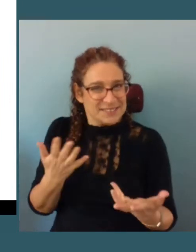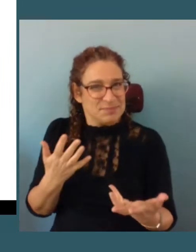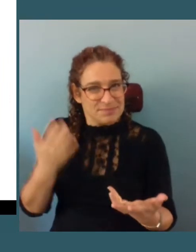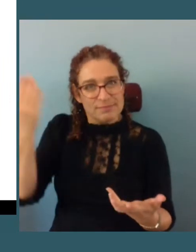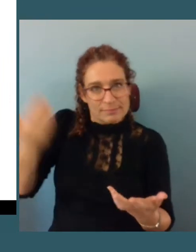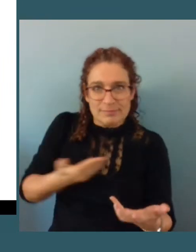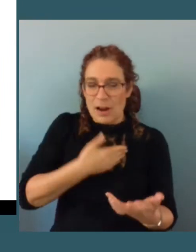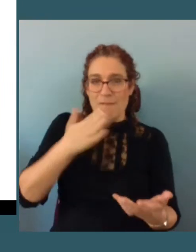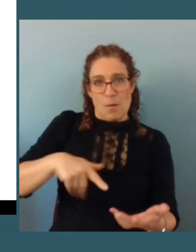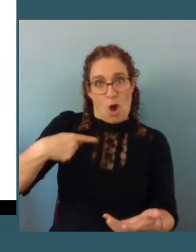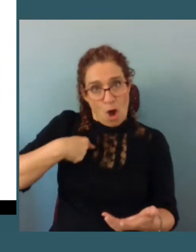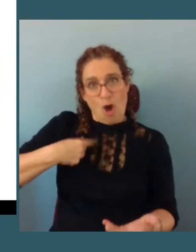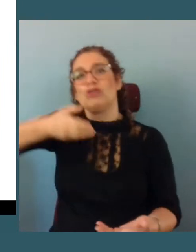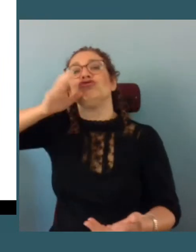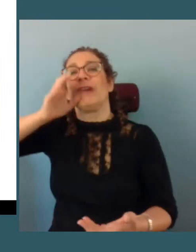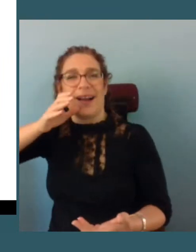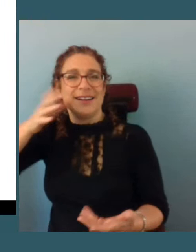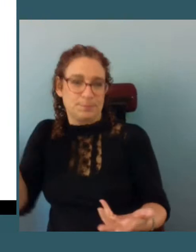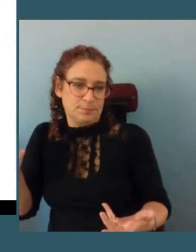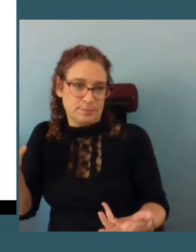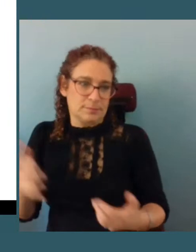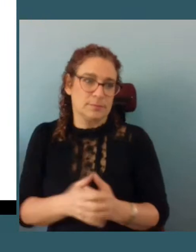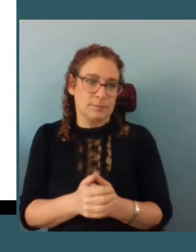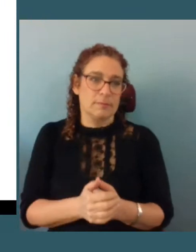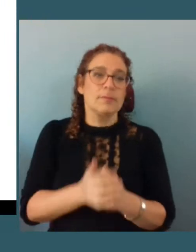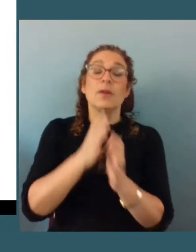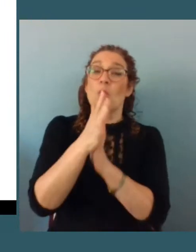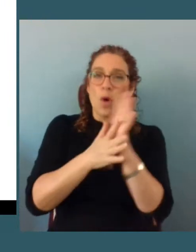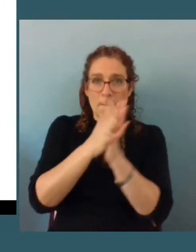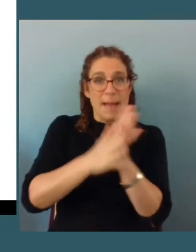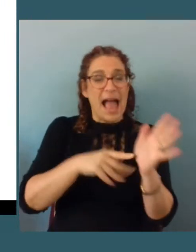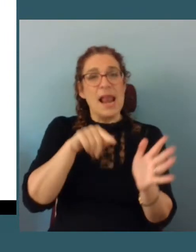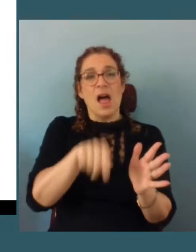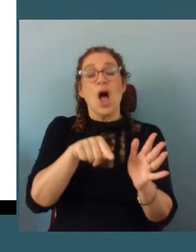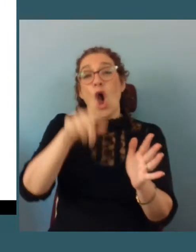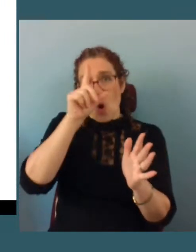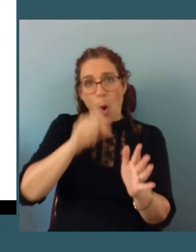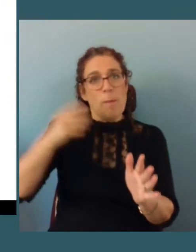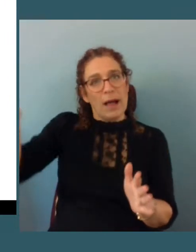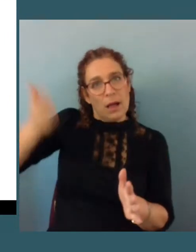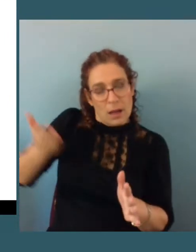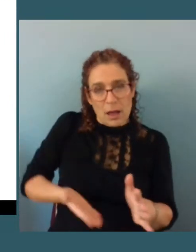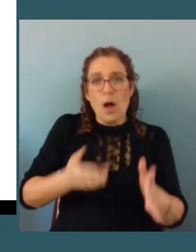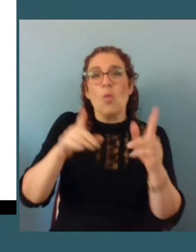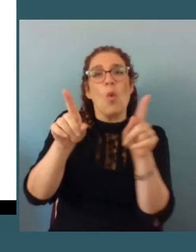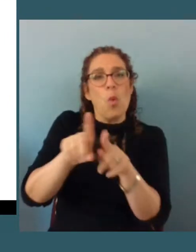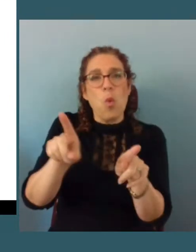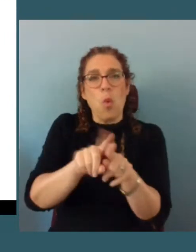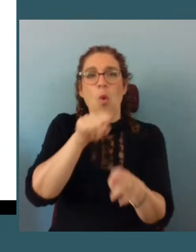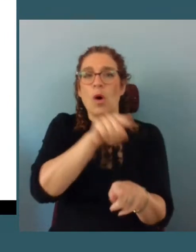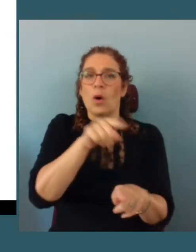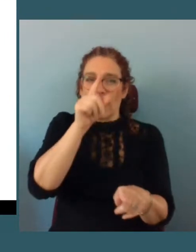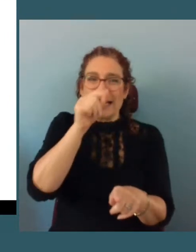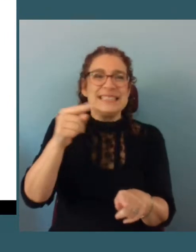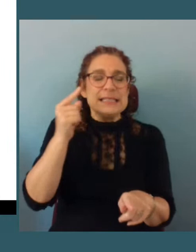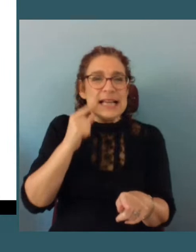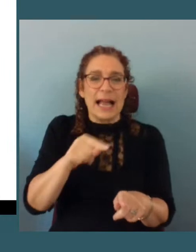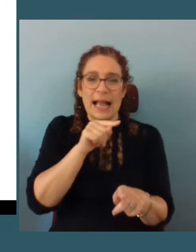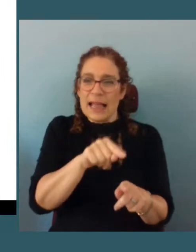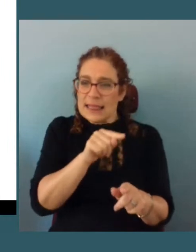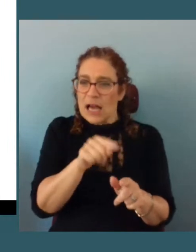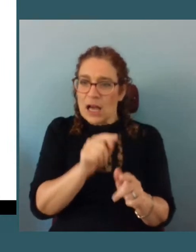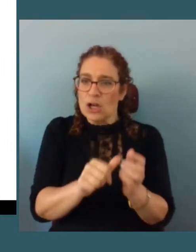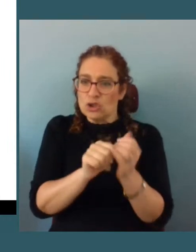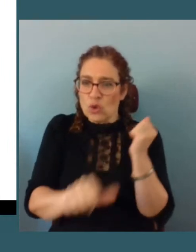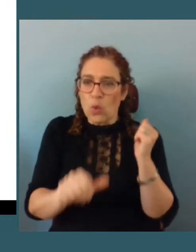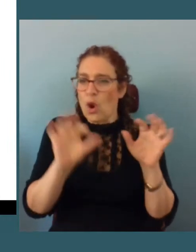breastfed baby. Baby had back arching, generally very unsettled, had explosive stool, was uncomfortable, had some mucus in the stool,